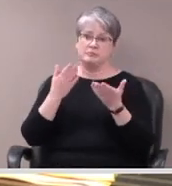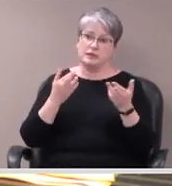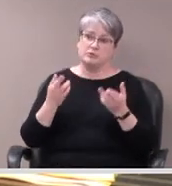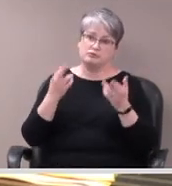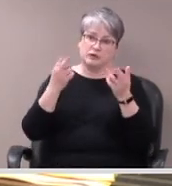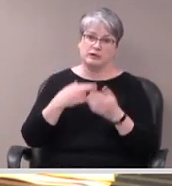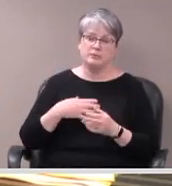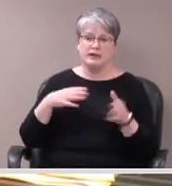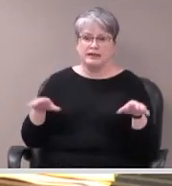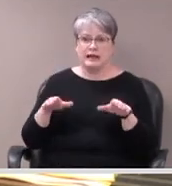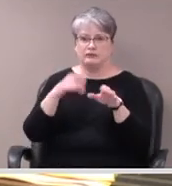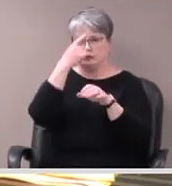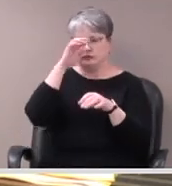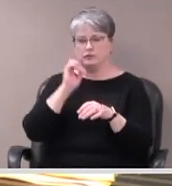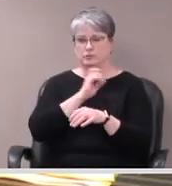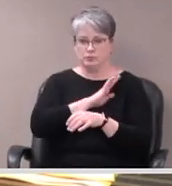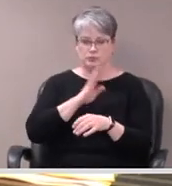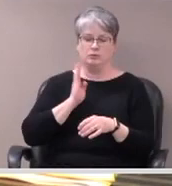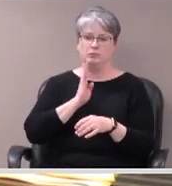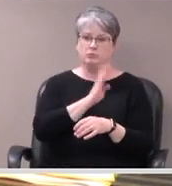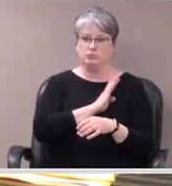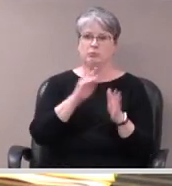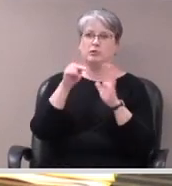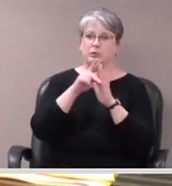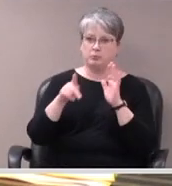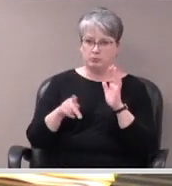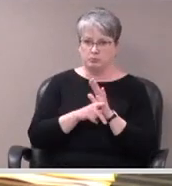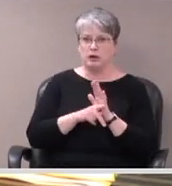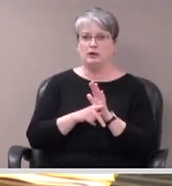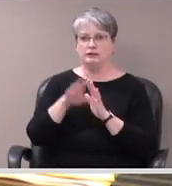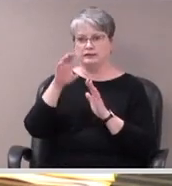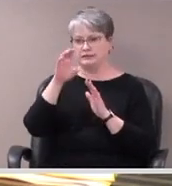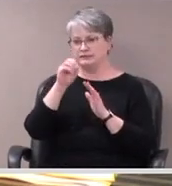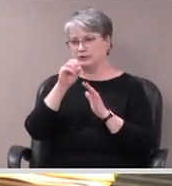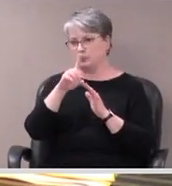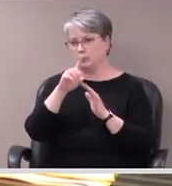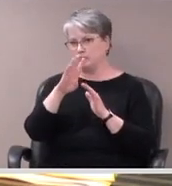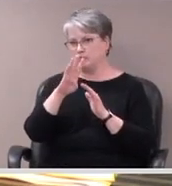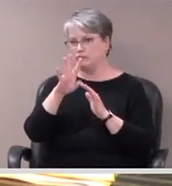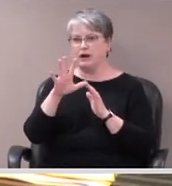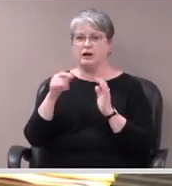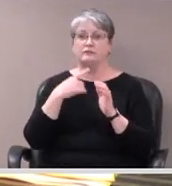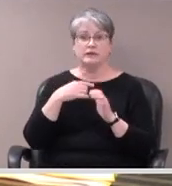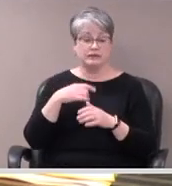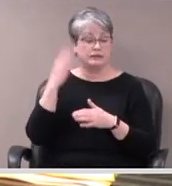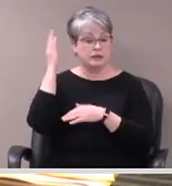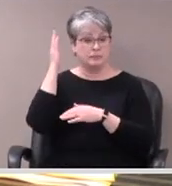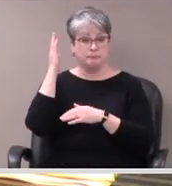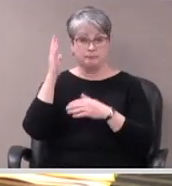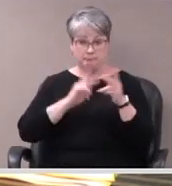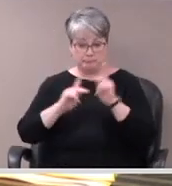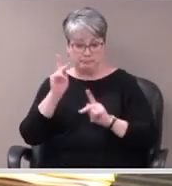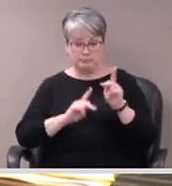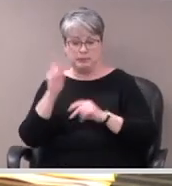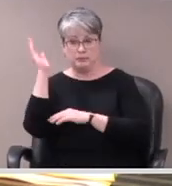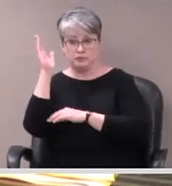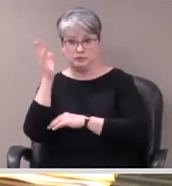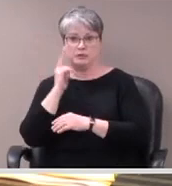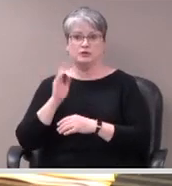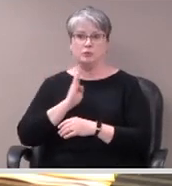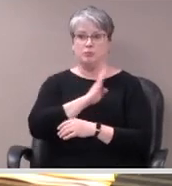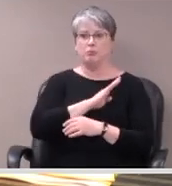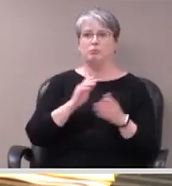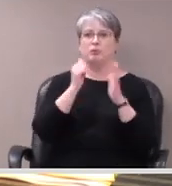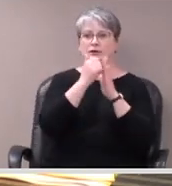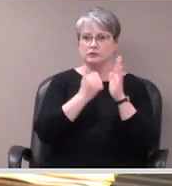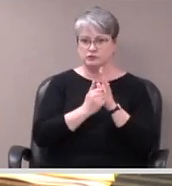board. Board policy 01.45 establishes that persons speaking regarding items on board agenda shall